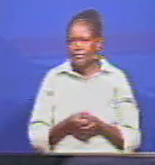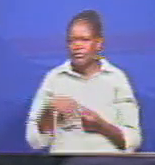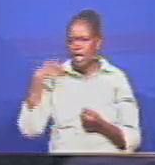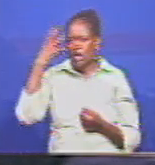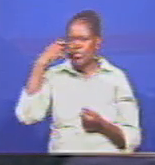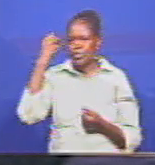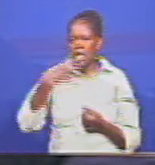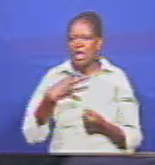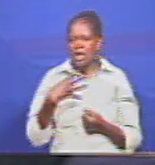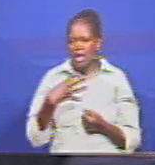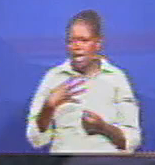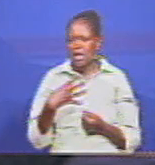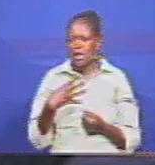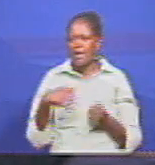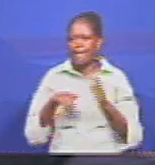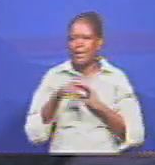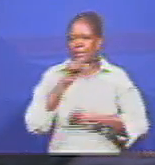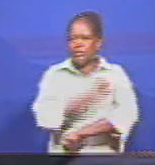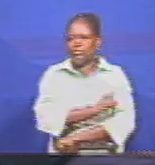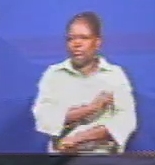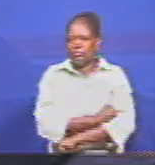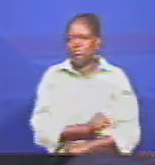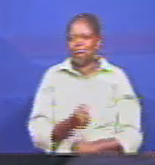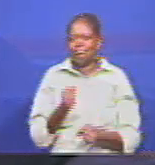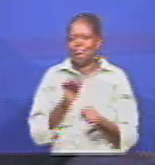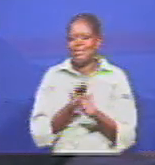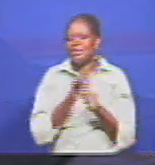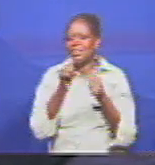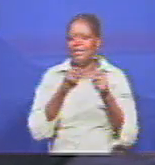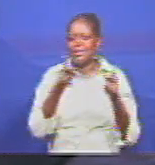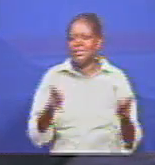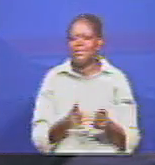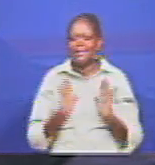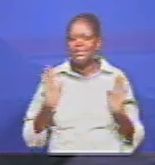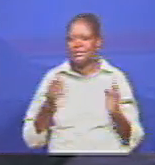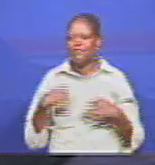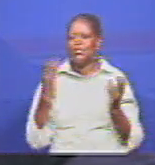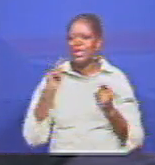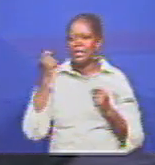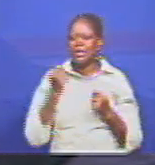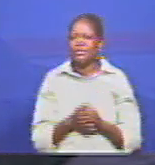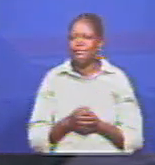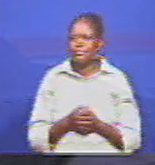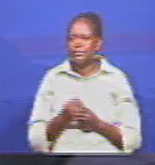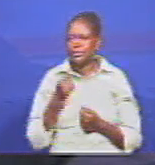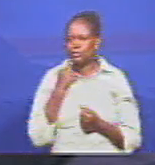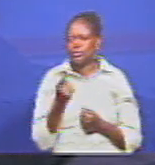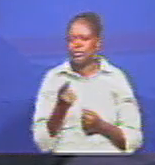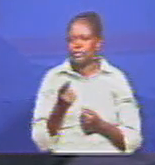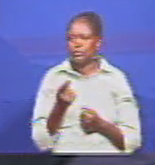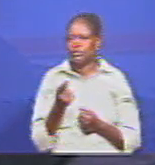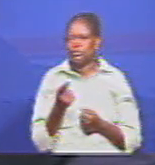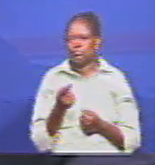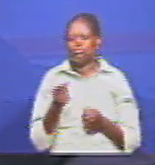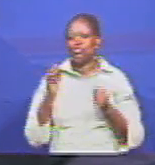beautiful primary school, yes. and in so many other places anyway, mm-hmm. all over Kenya. Mm-hmm. So you